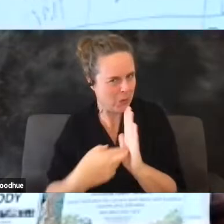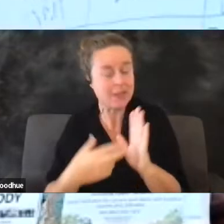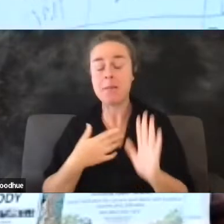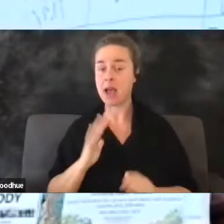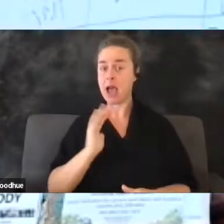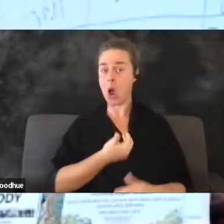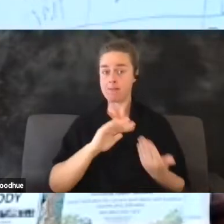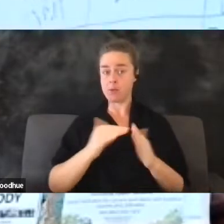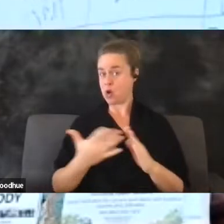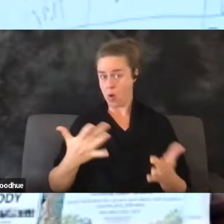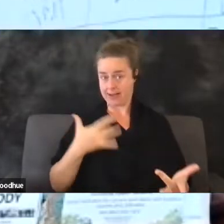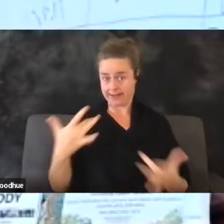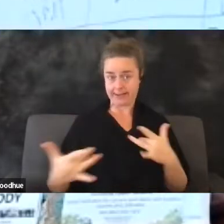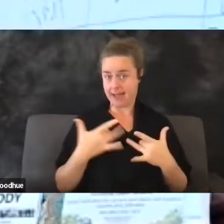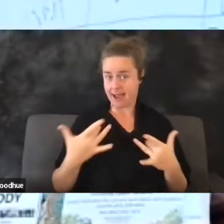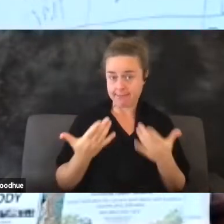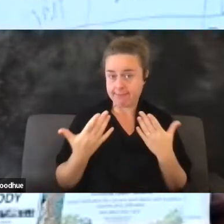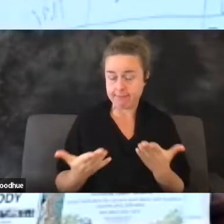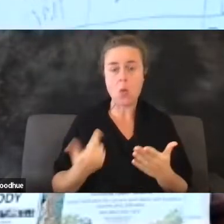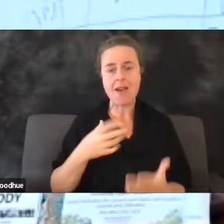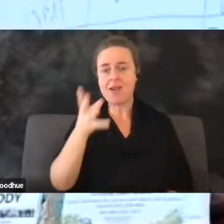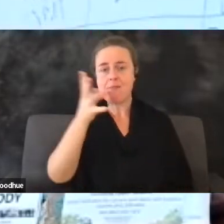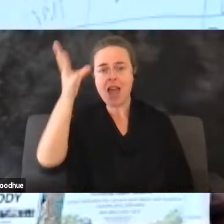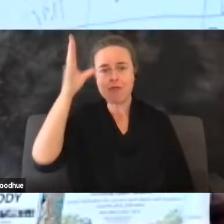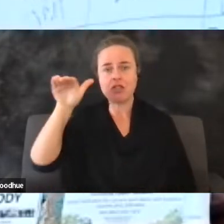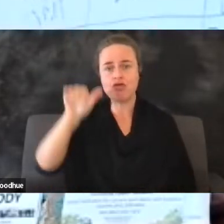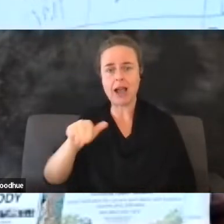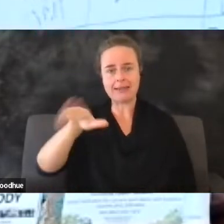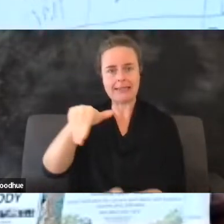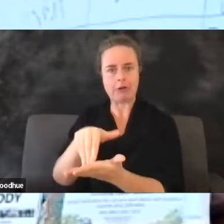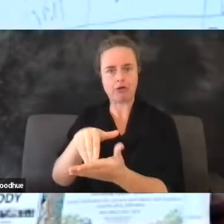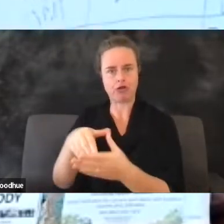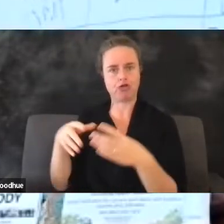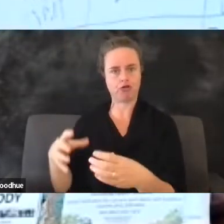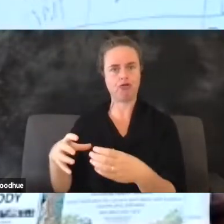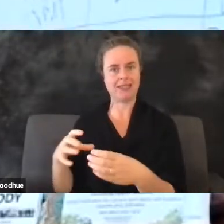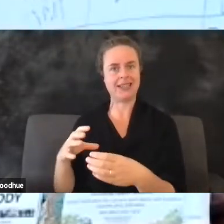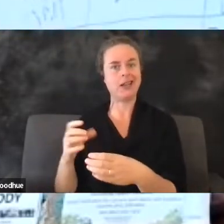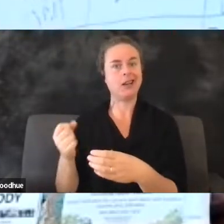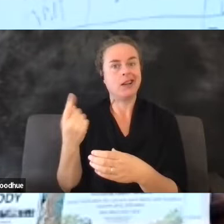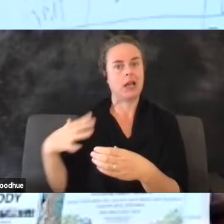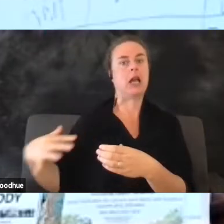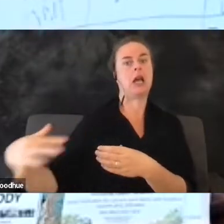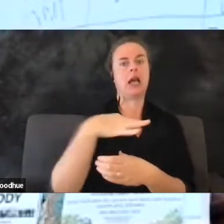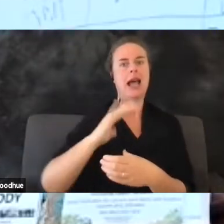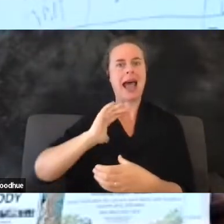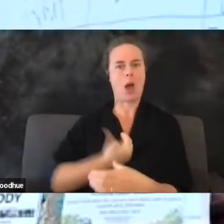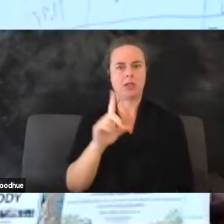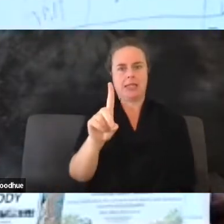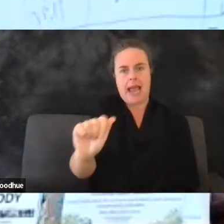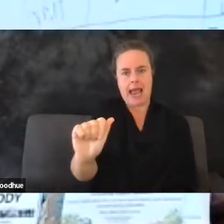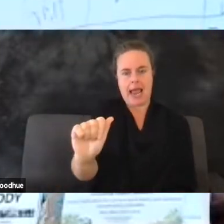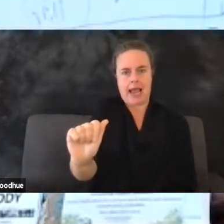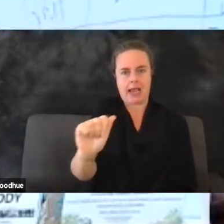community is that we have a parent-child center embedded in our designated mental health agency. And so I just want to